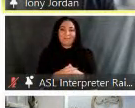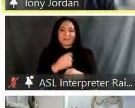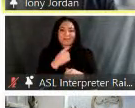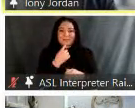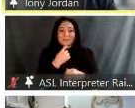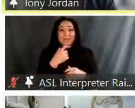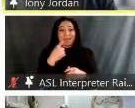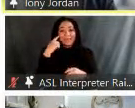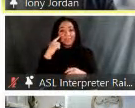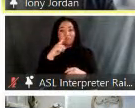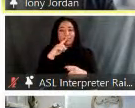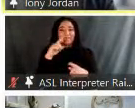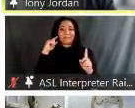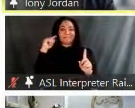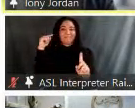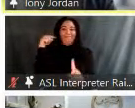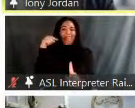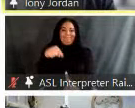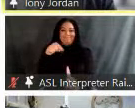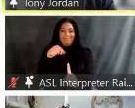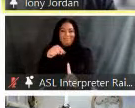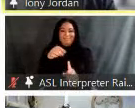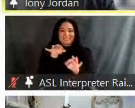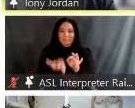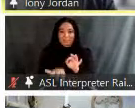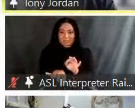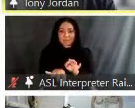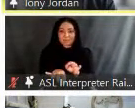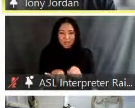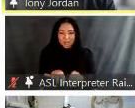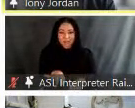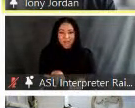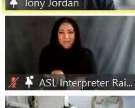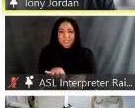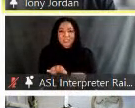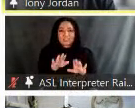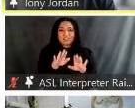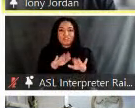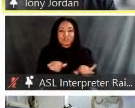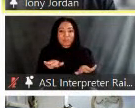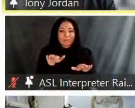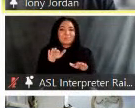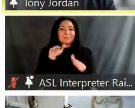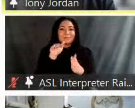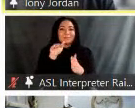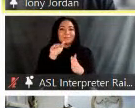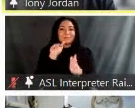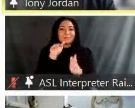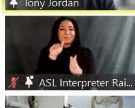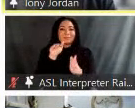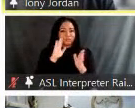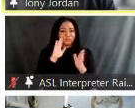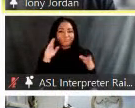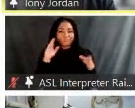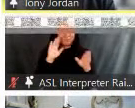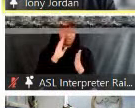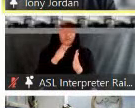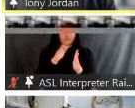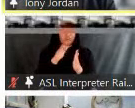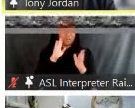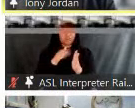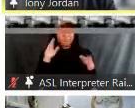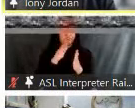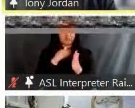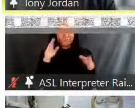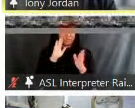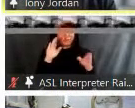this down real, simplistically, child-centered really has to be focused on